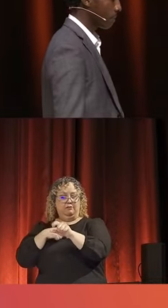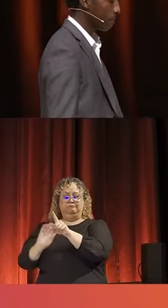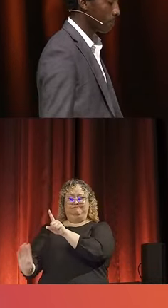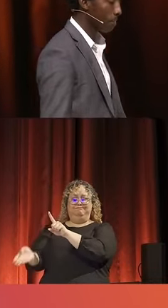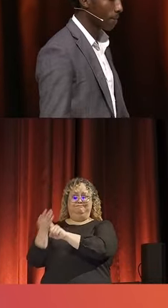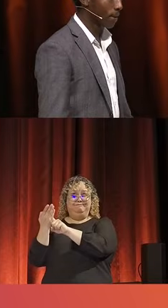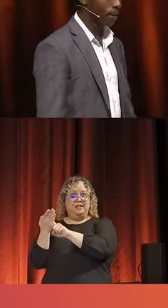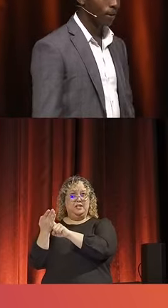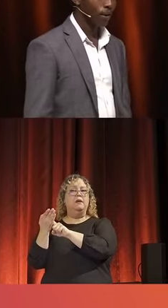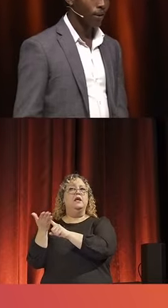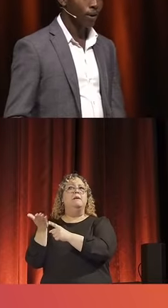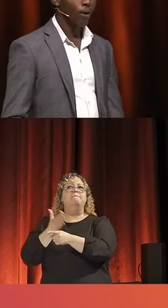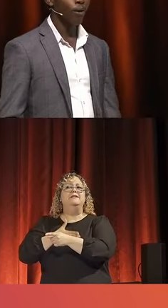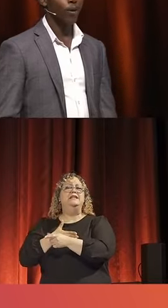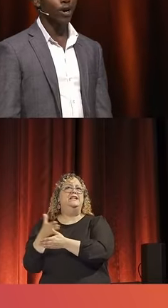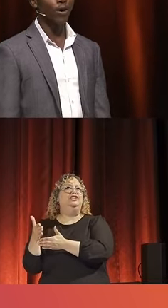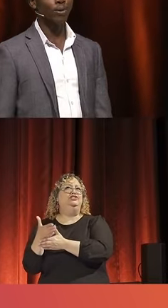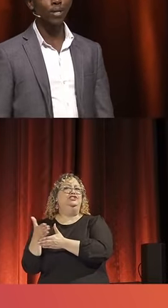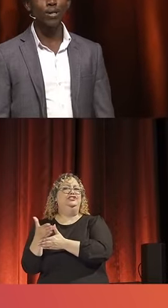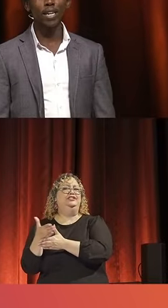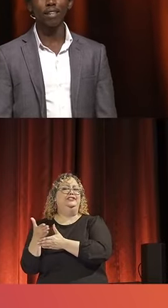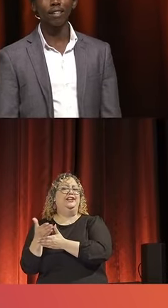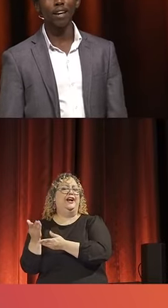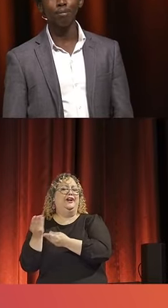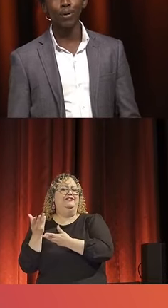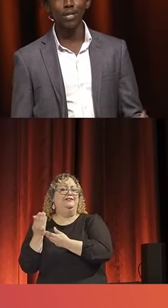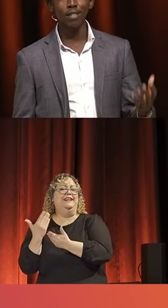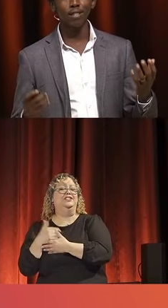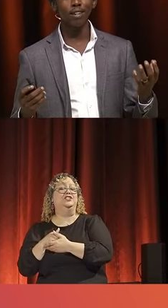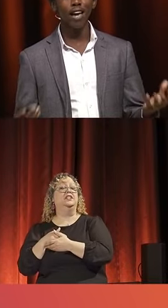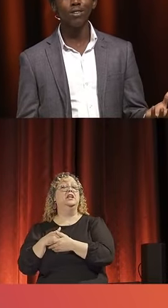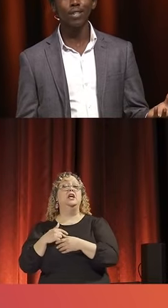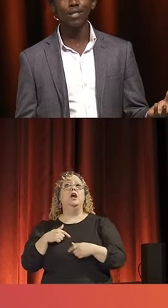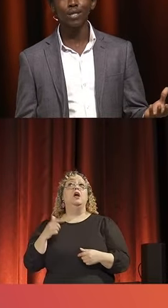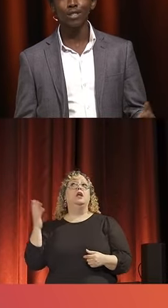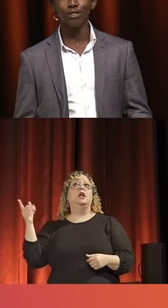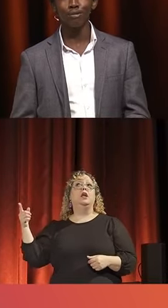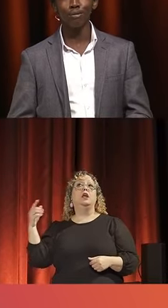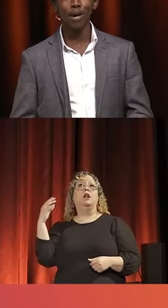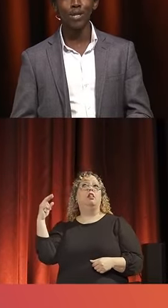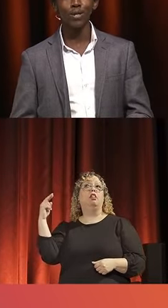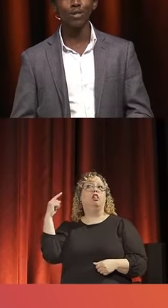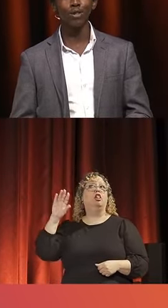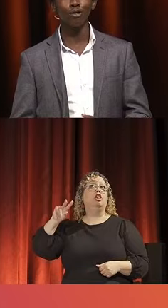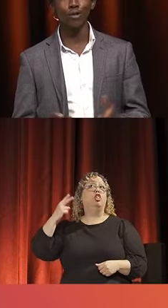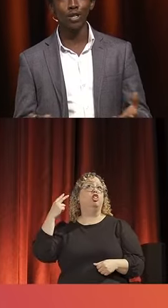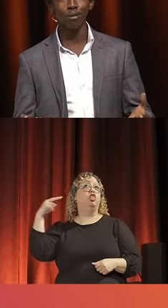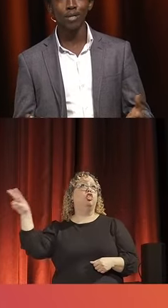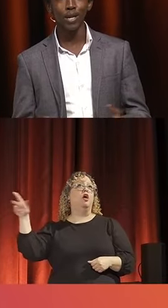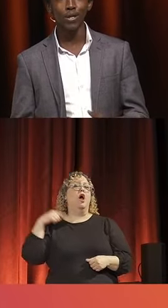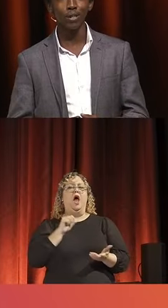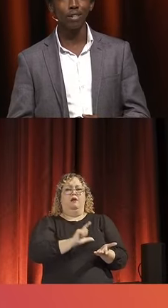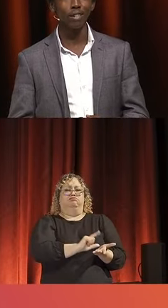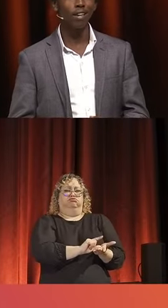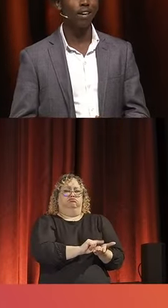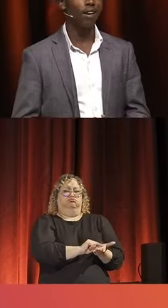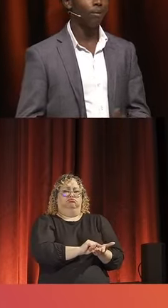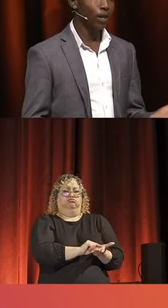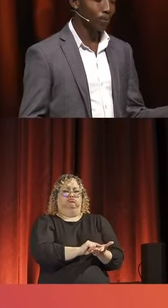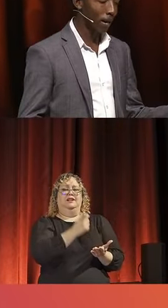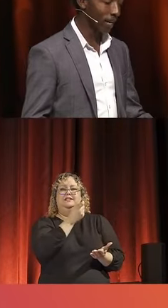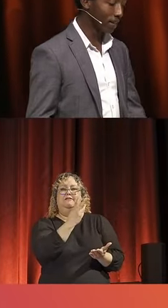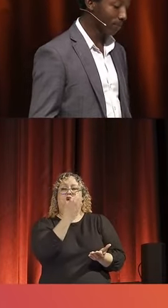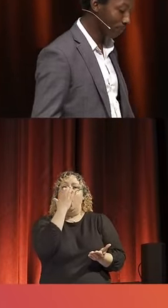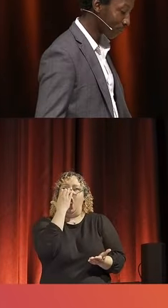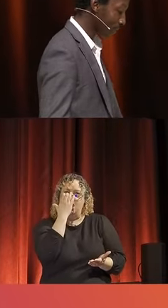me. When no one was looking, I printed hundreds of pages of documentation